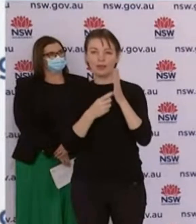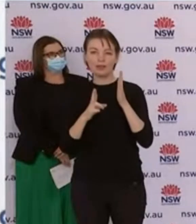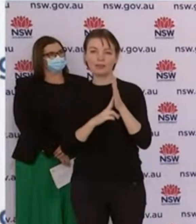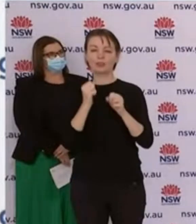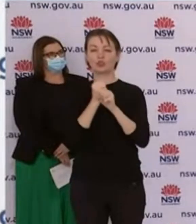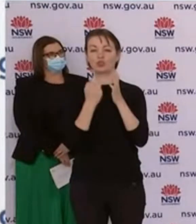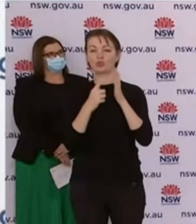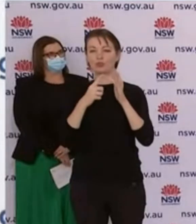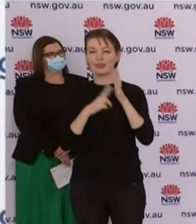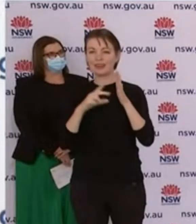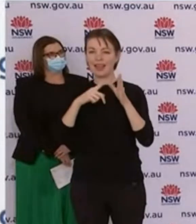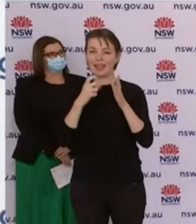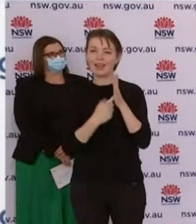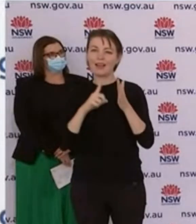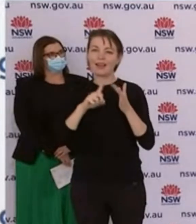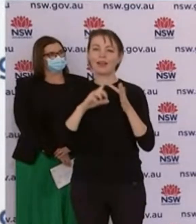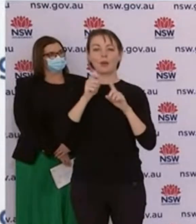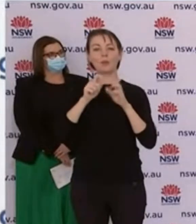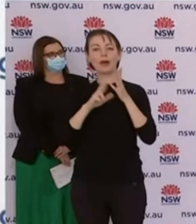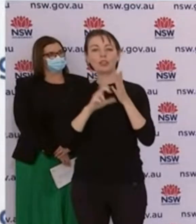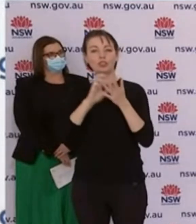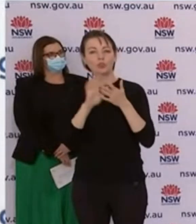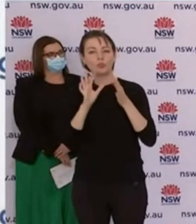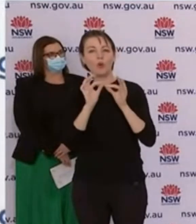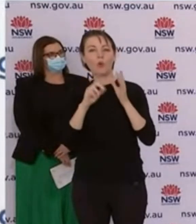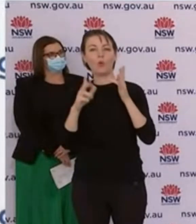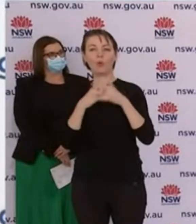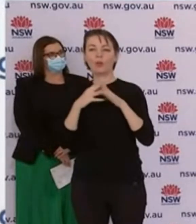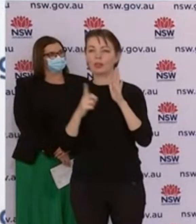Greenacre, Punchbowl, and also Condell Park.